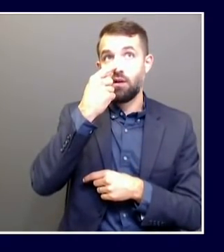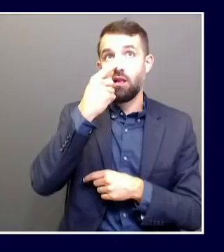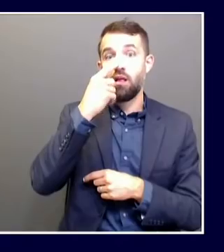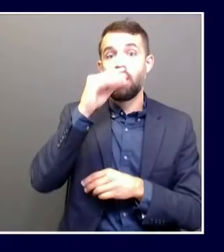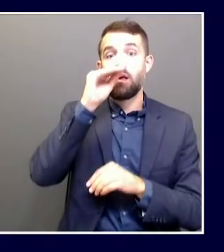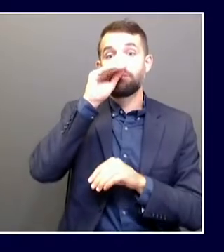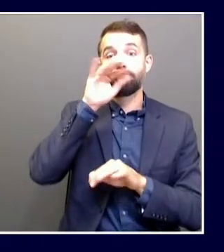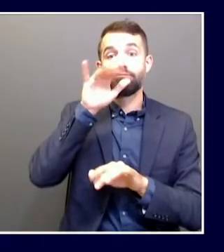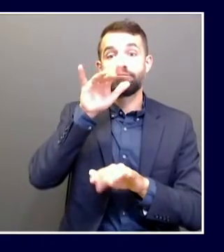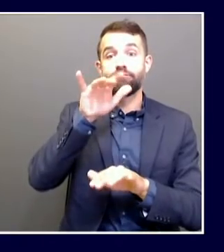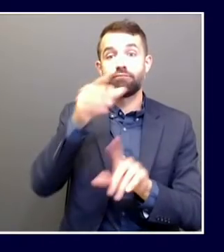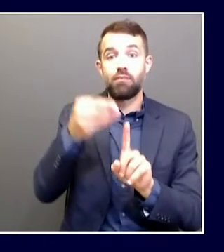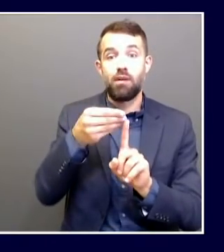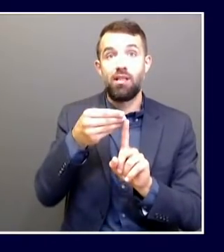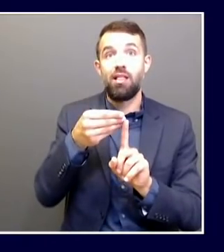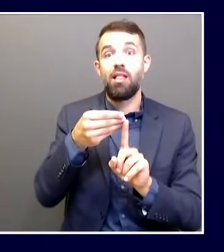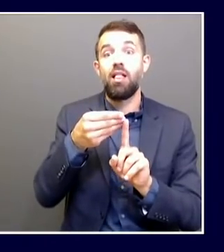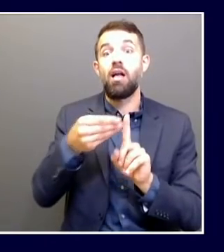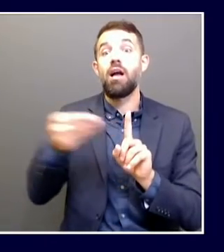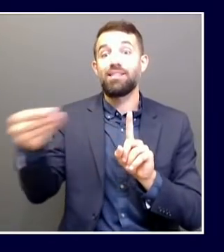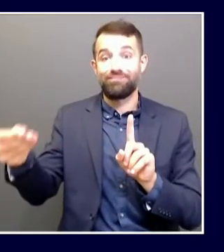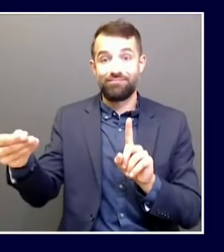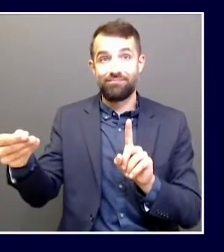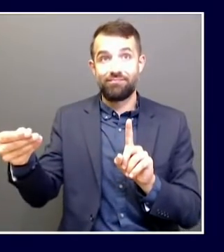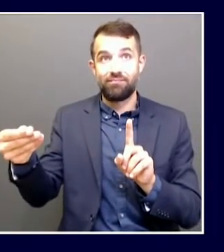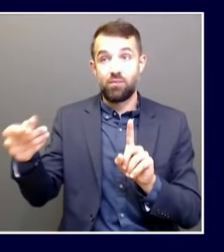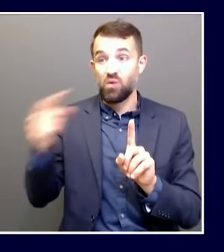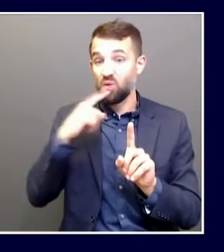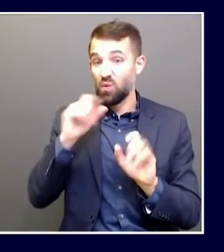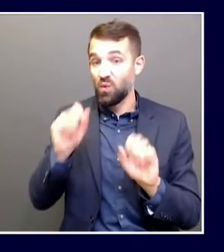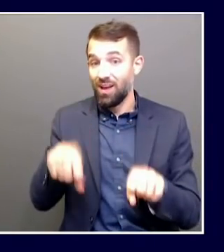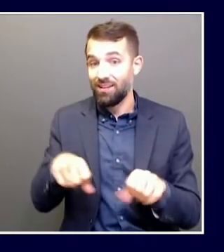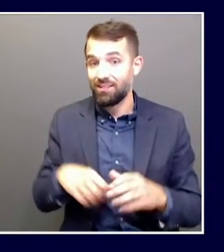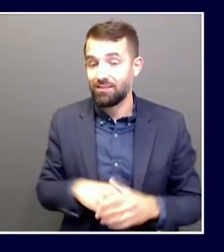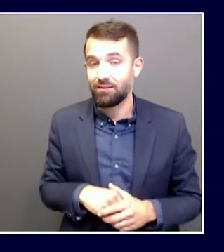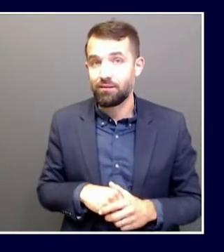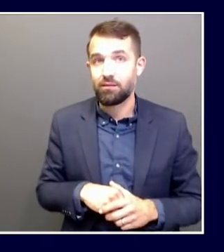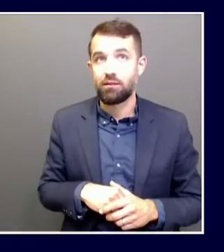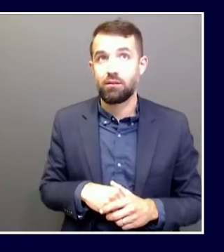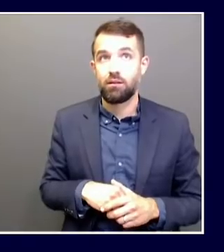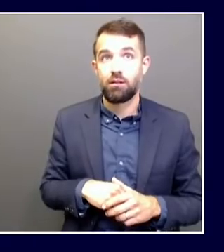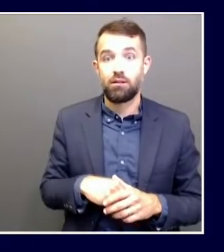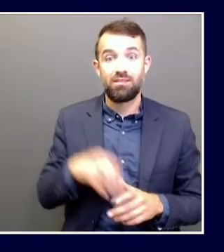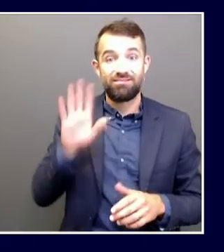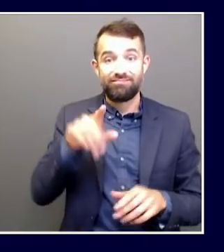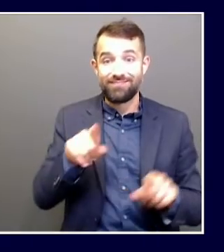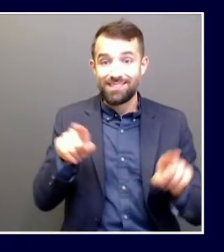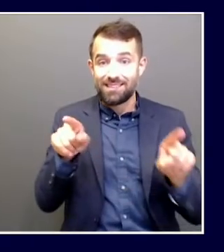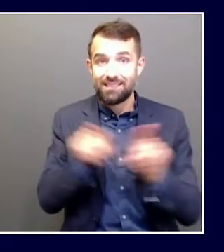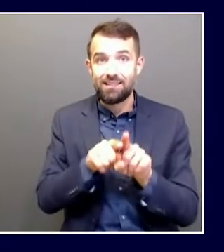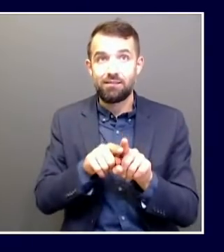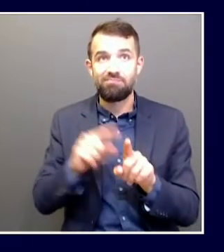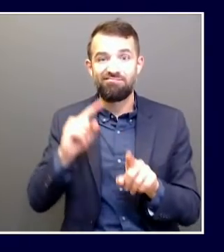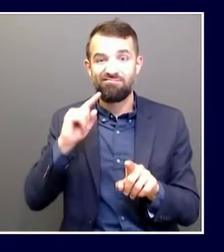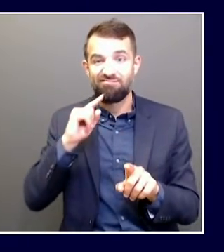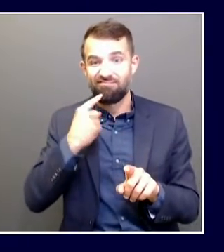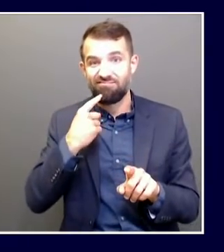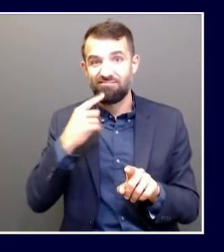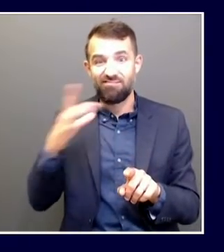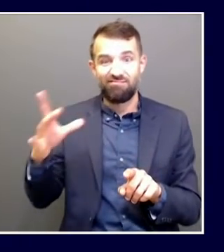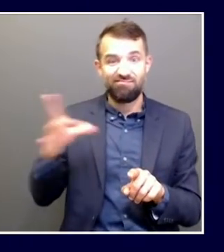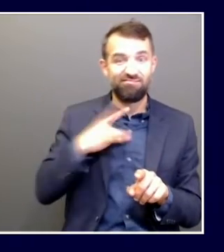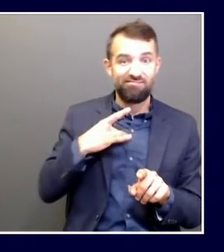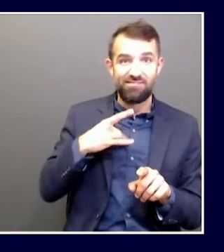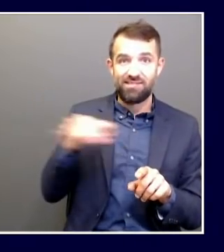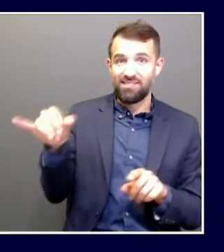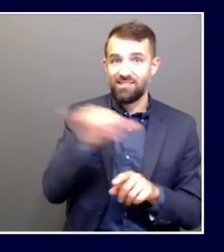that happens, it can be with the same intensity of spread as someone who's unvaccinated.